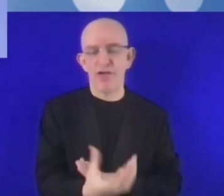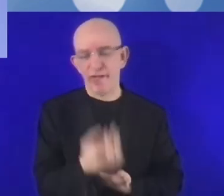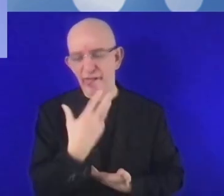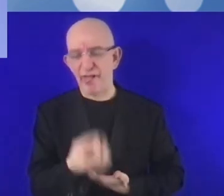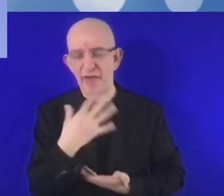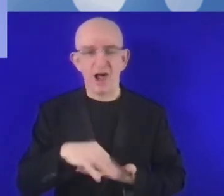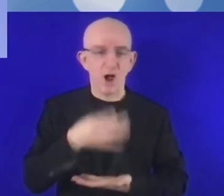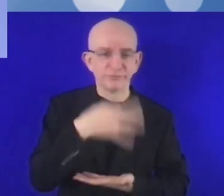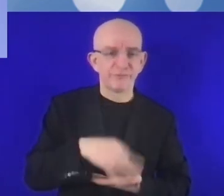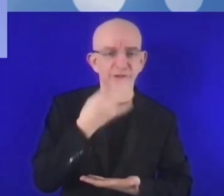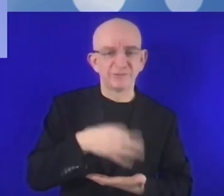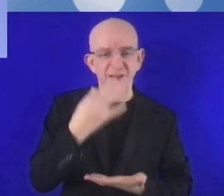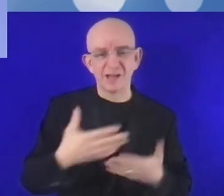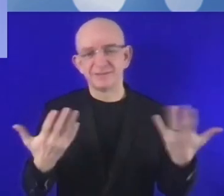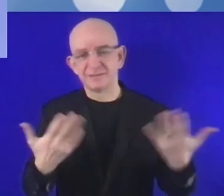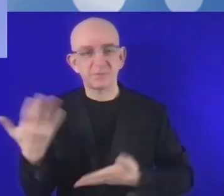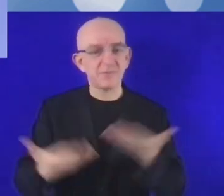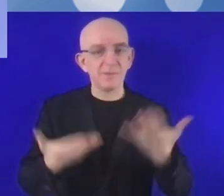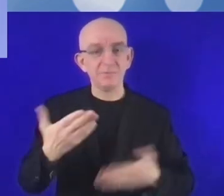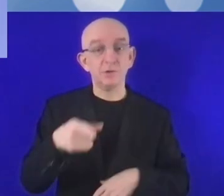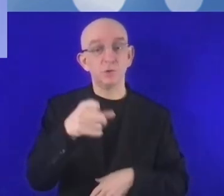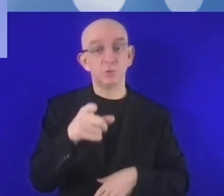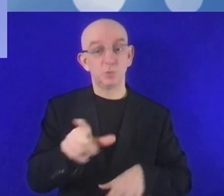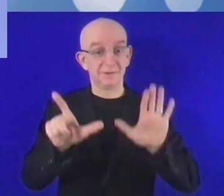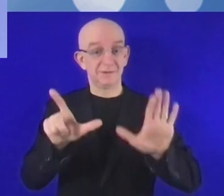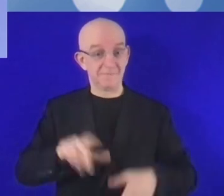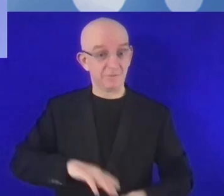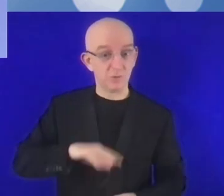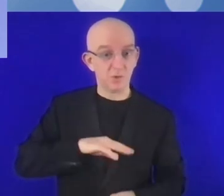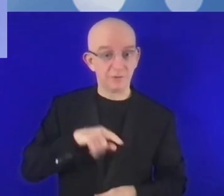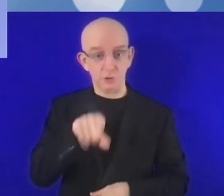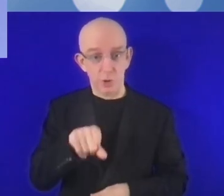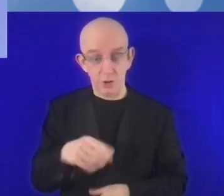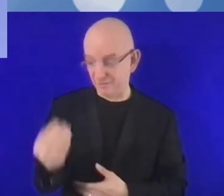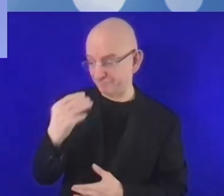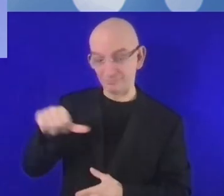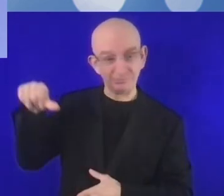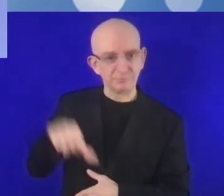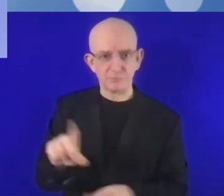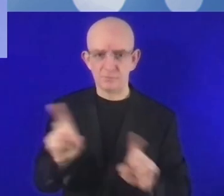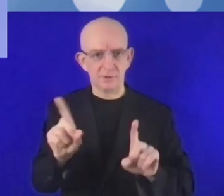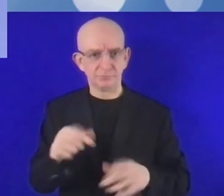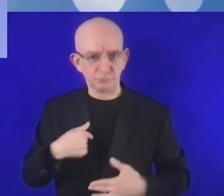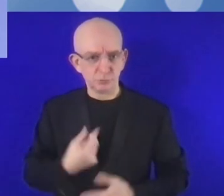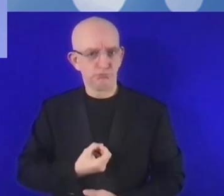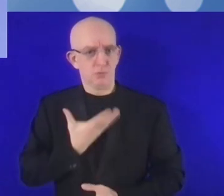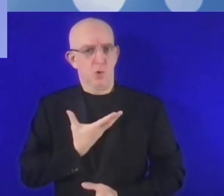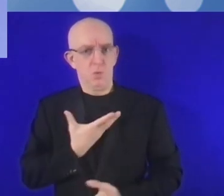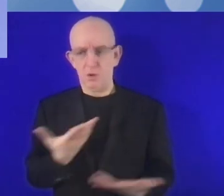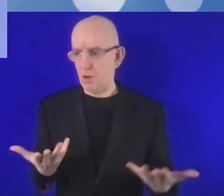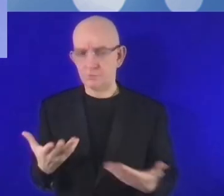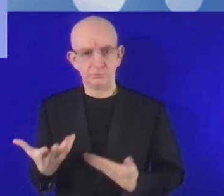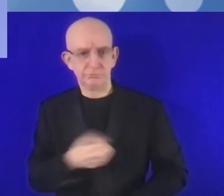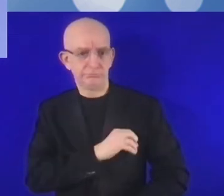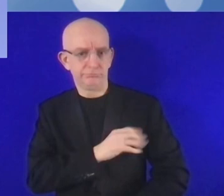But in order to know what we should eat or listen to in this example, it's very important to know what quality in music actually is. And this is a very hard